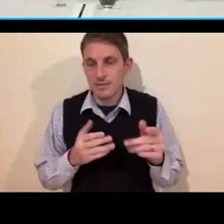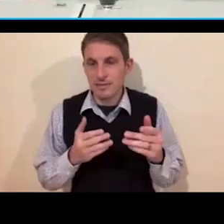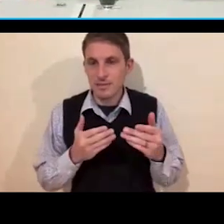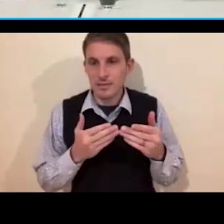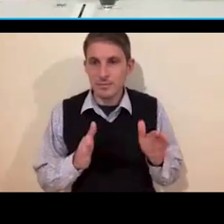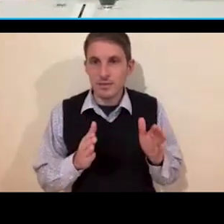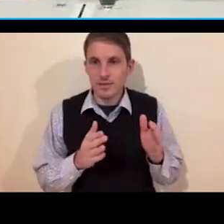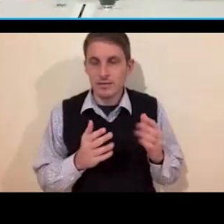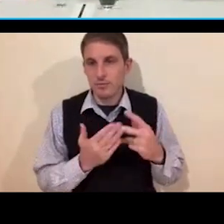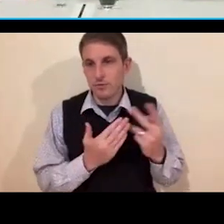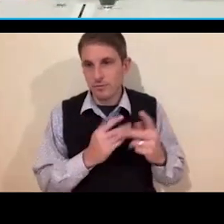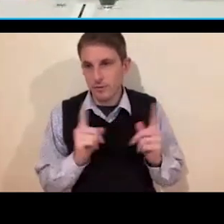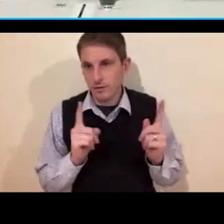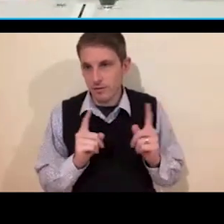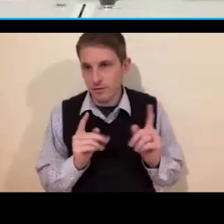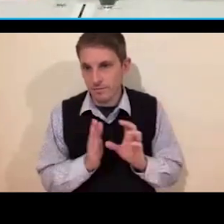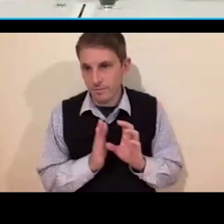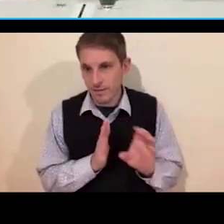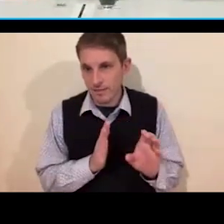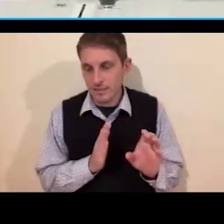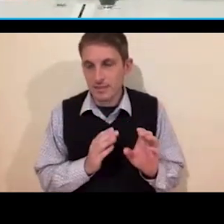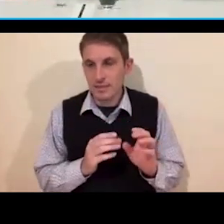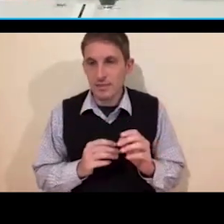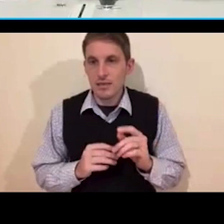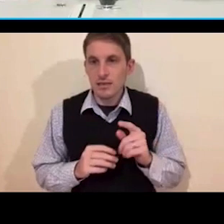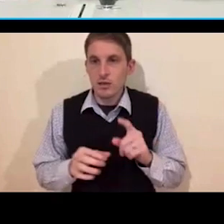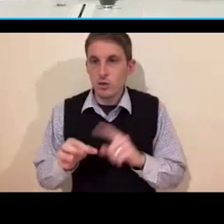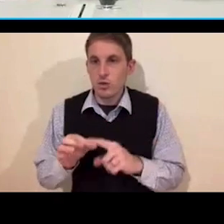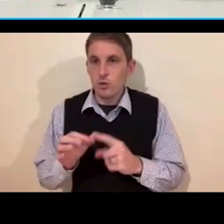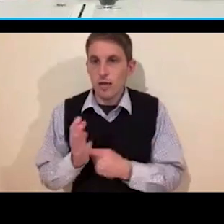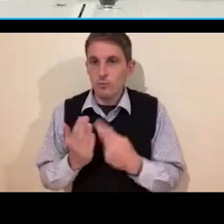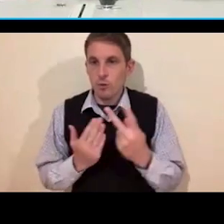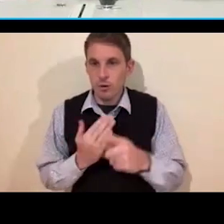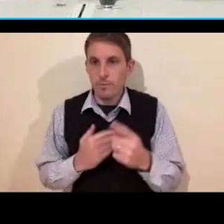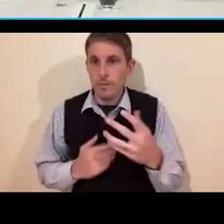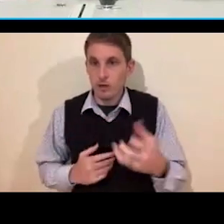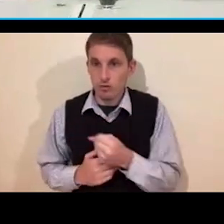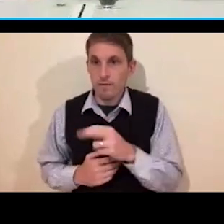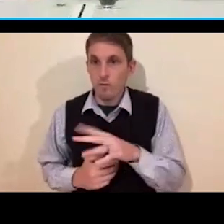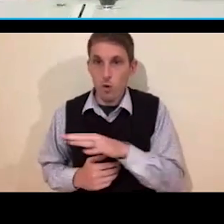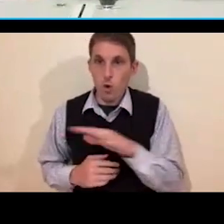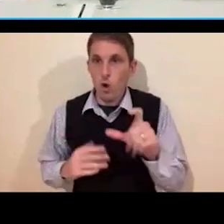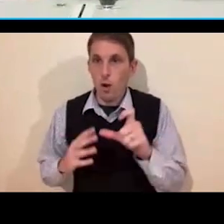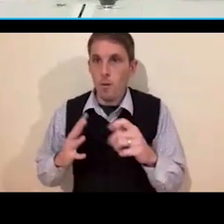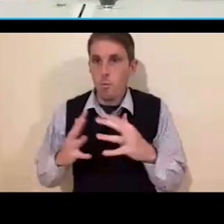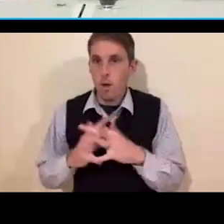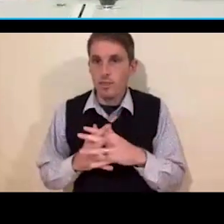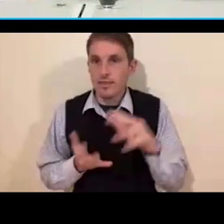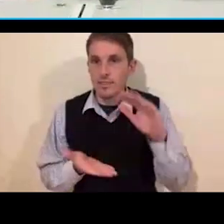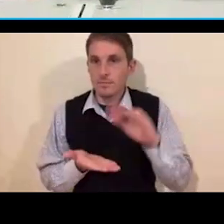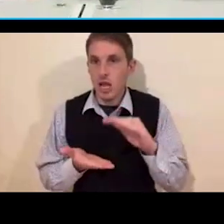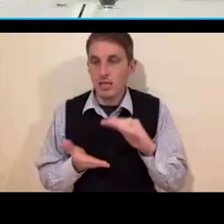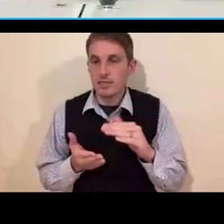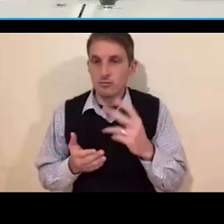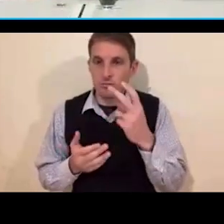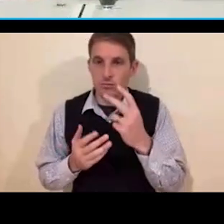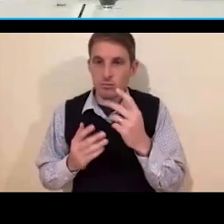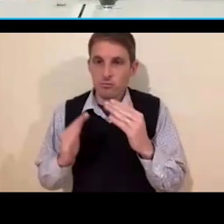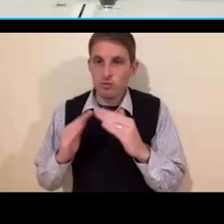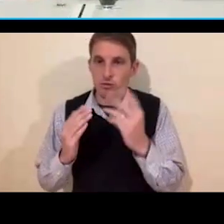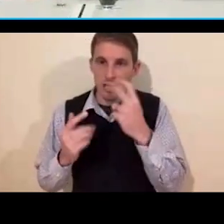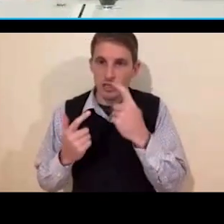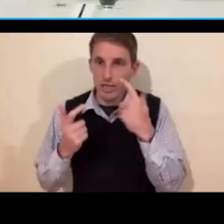currently runs, in that the QI program is mandatory for all Commonwealth subsidised residential aged care